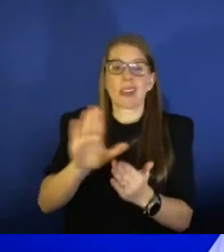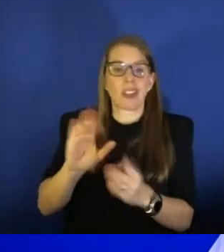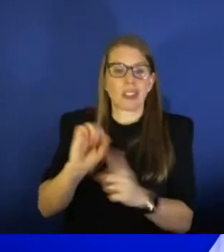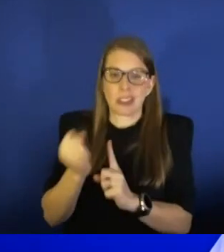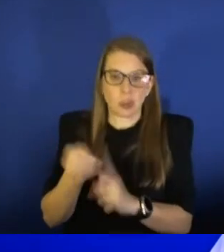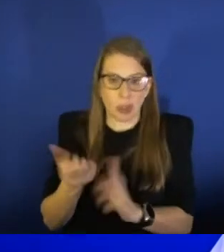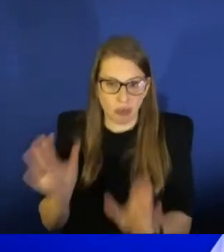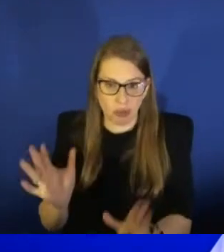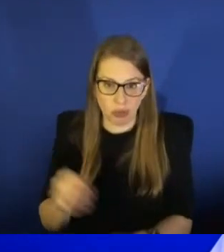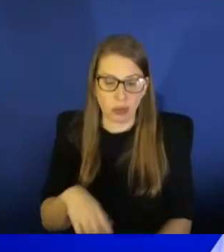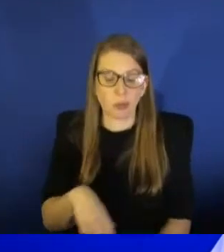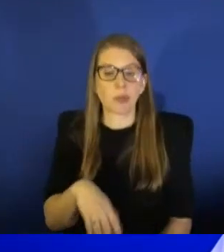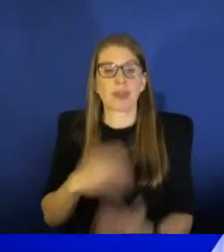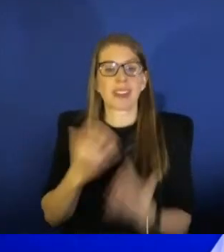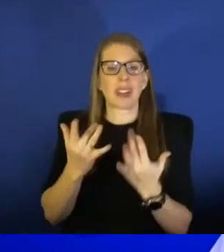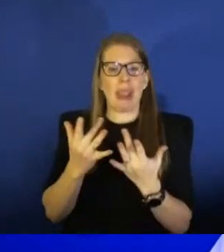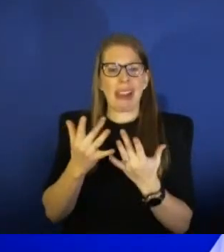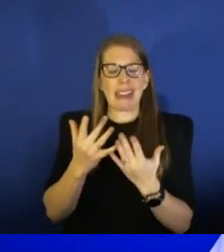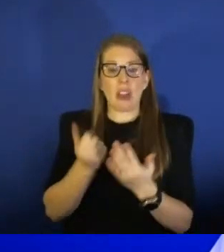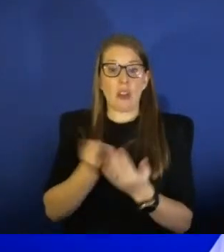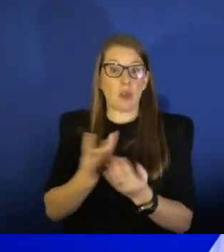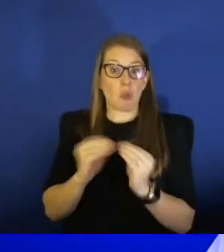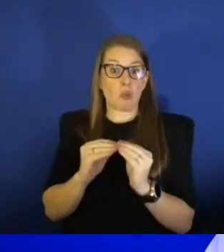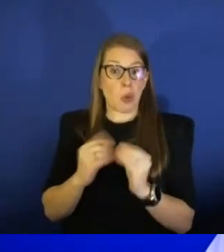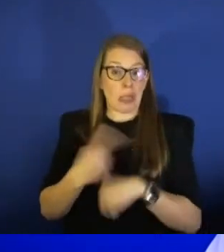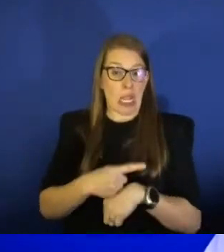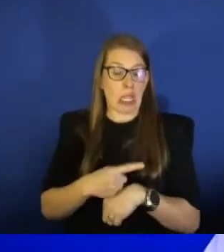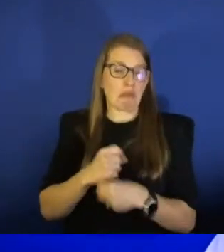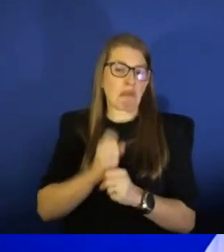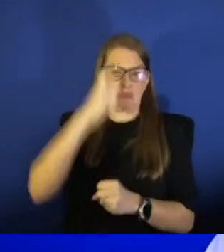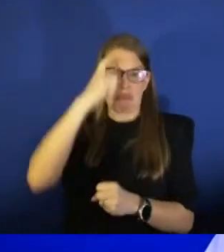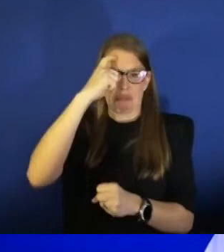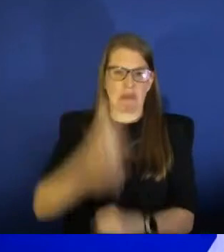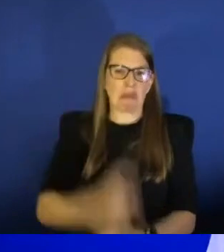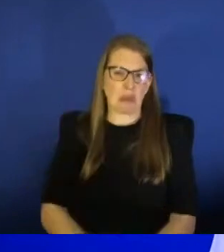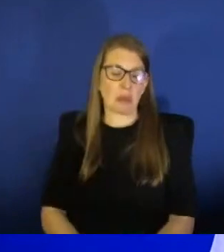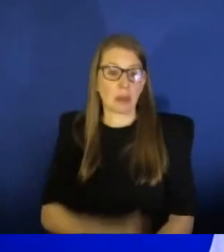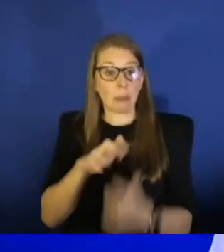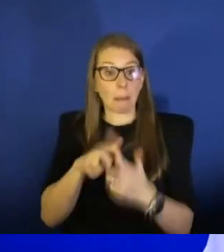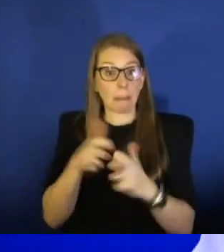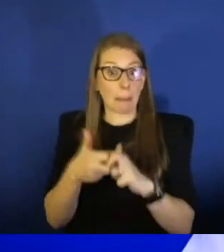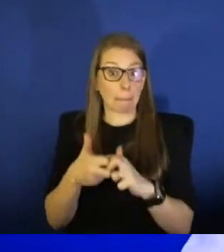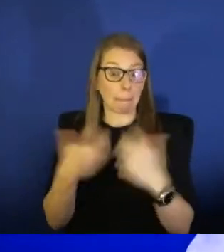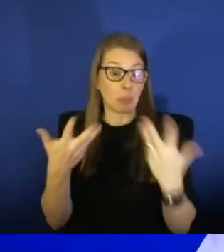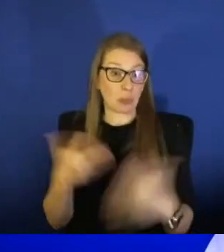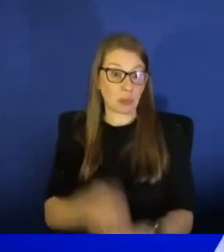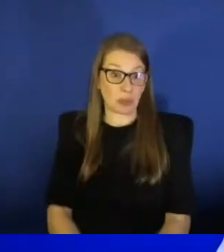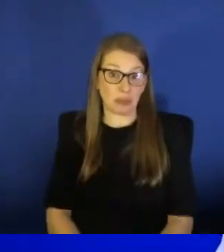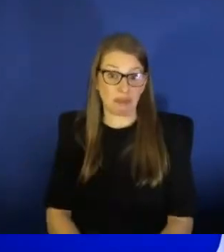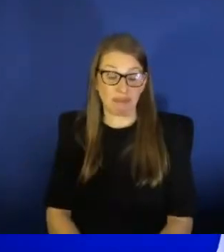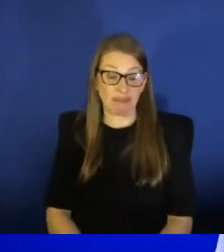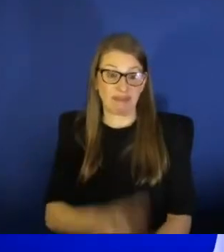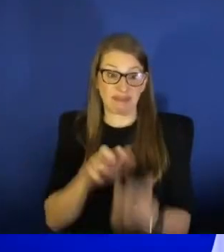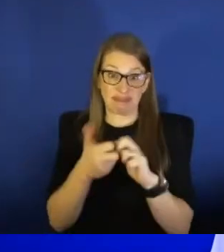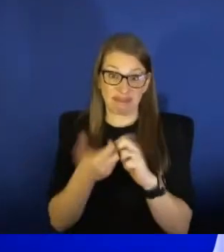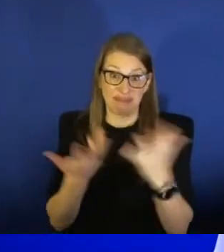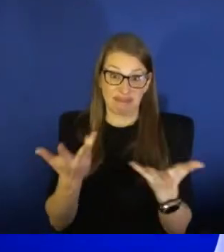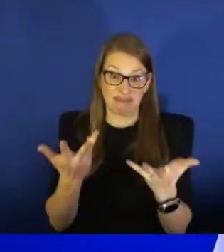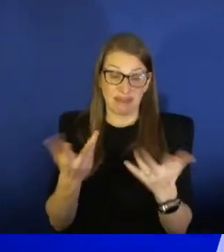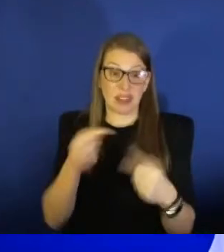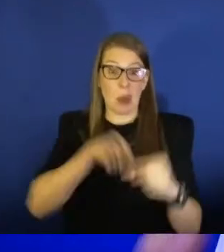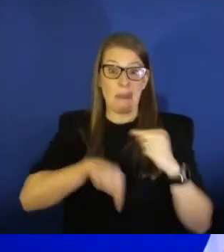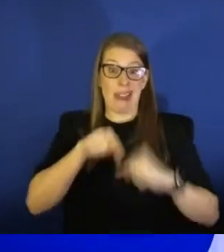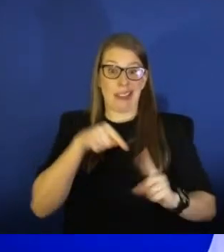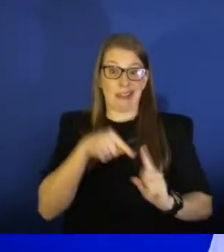know, waiting a little longer makes sense. The problem is, you know, this isn't, again, going back to what we've been saying, there's not